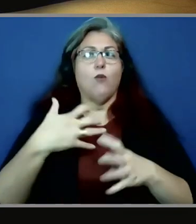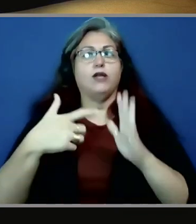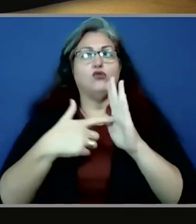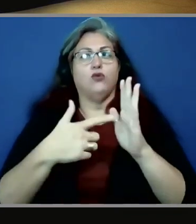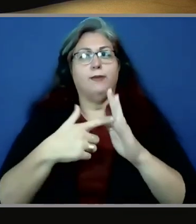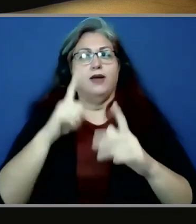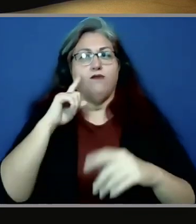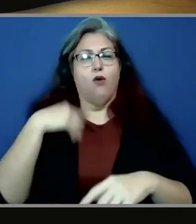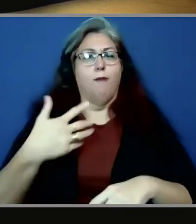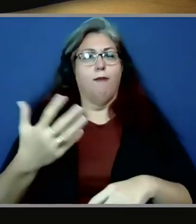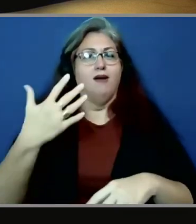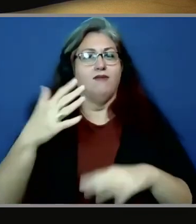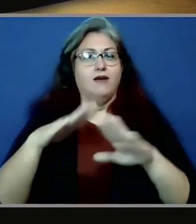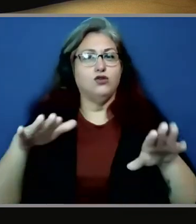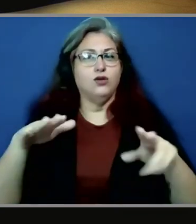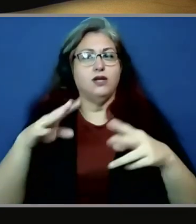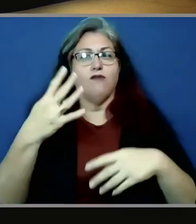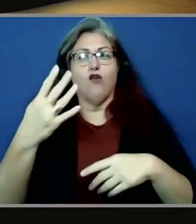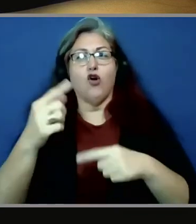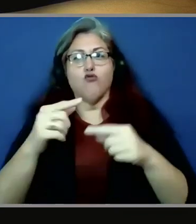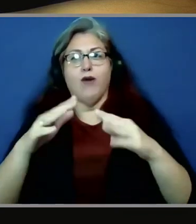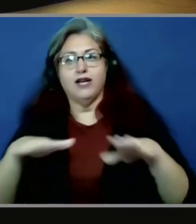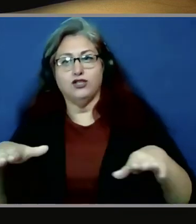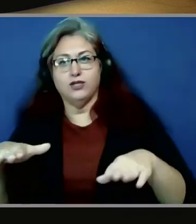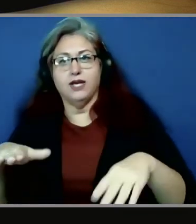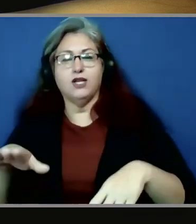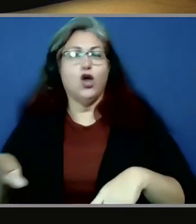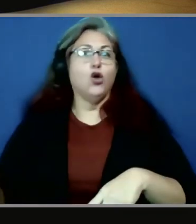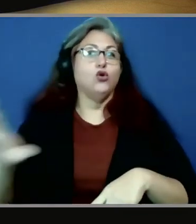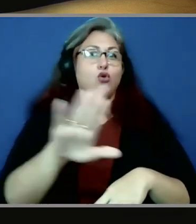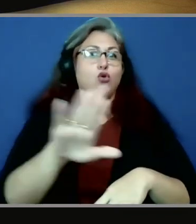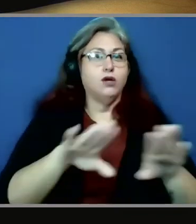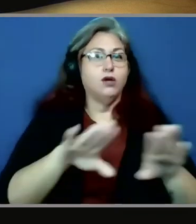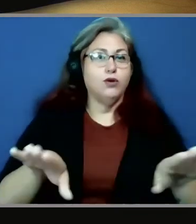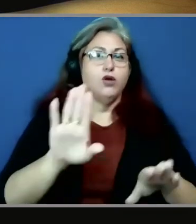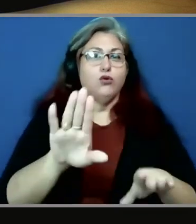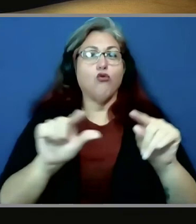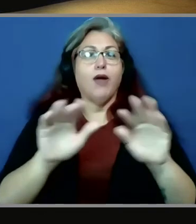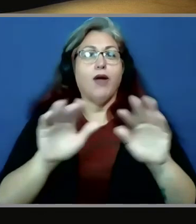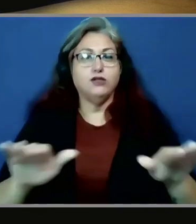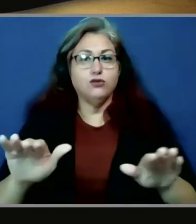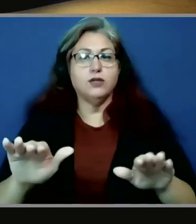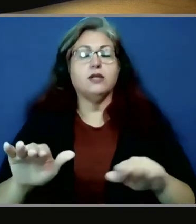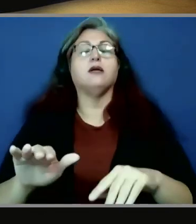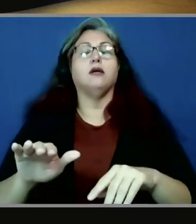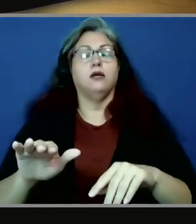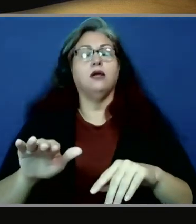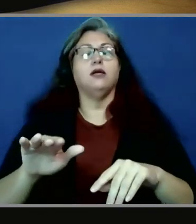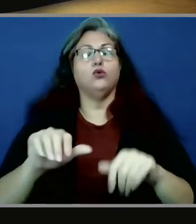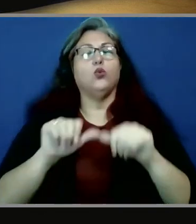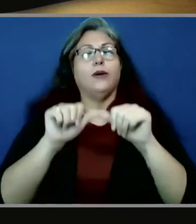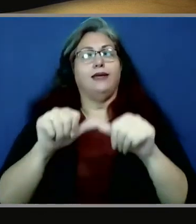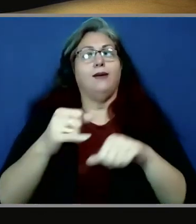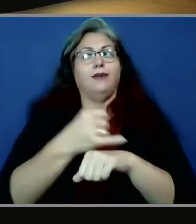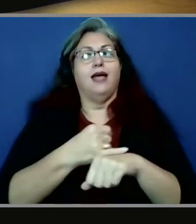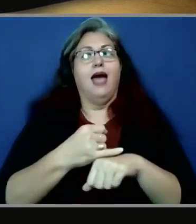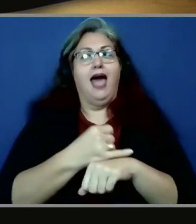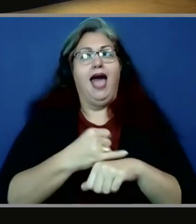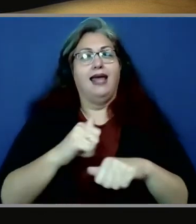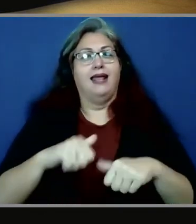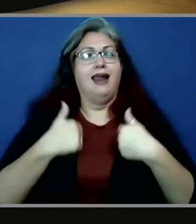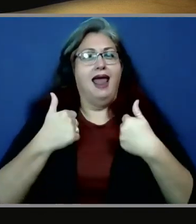5 children, my 4 grandchildren, your children, your grandchildren, and to keep our island lifestyle.